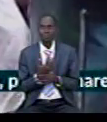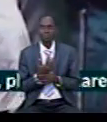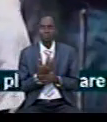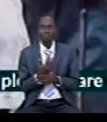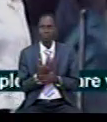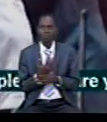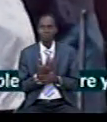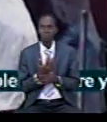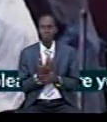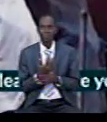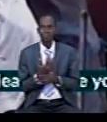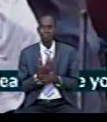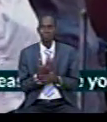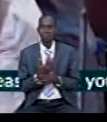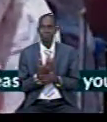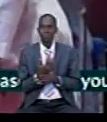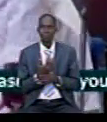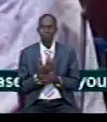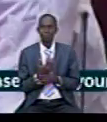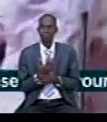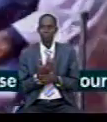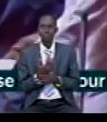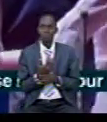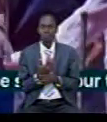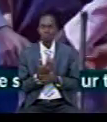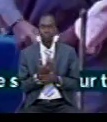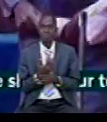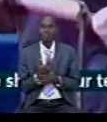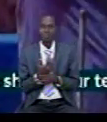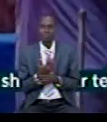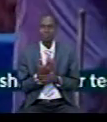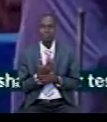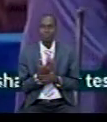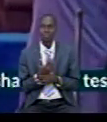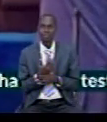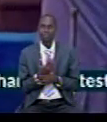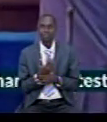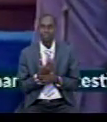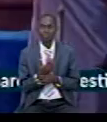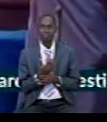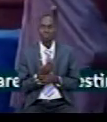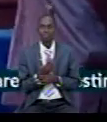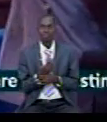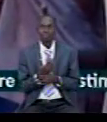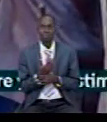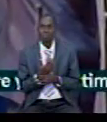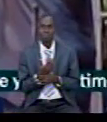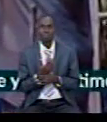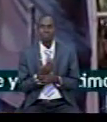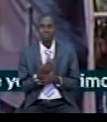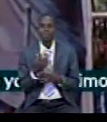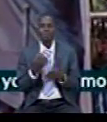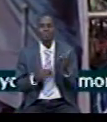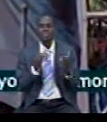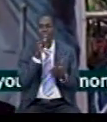Do it again, please. Give me the phone. Give me the phone. May one.